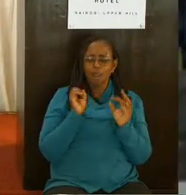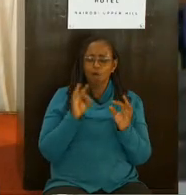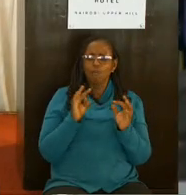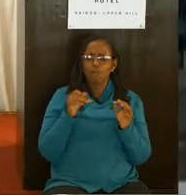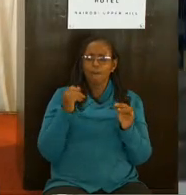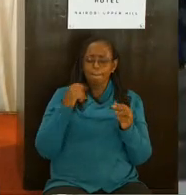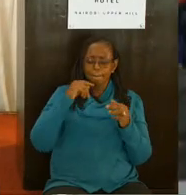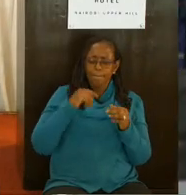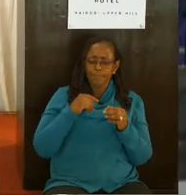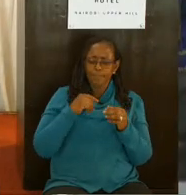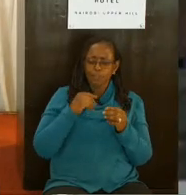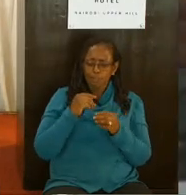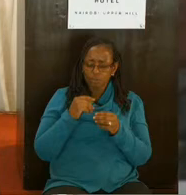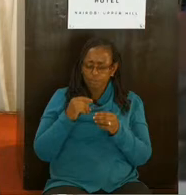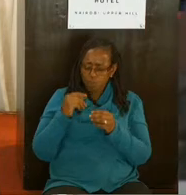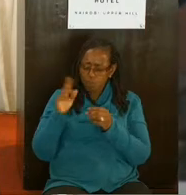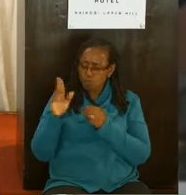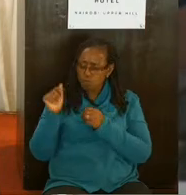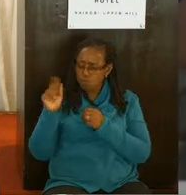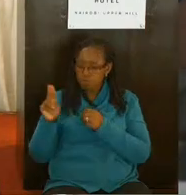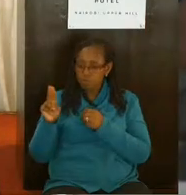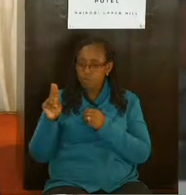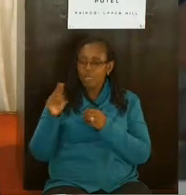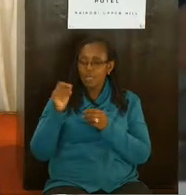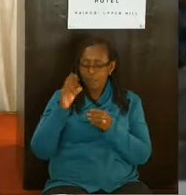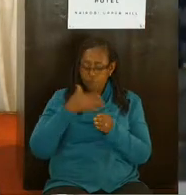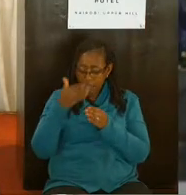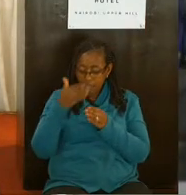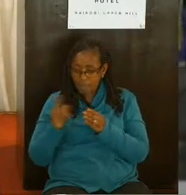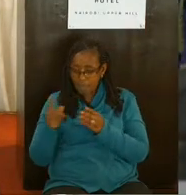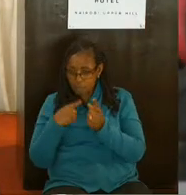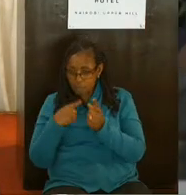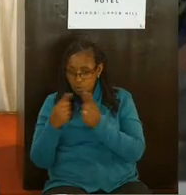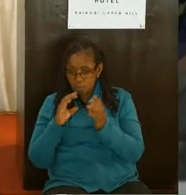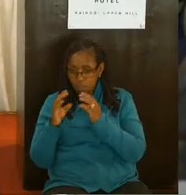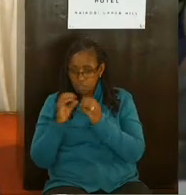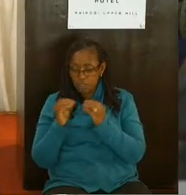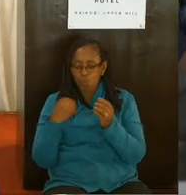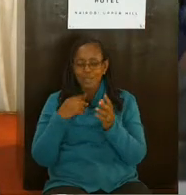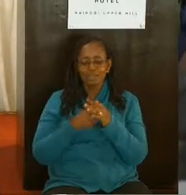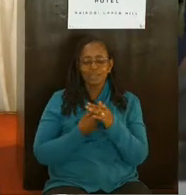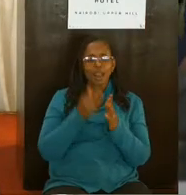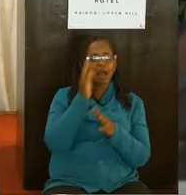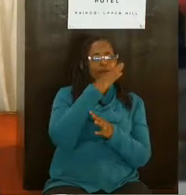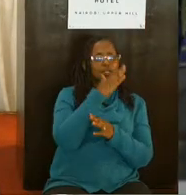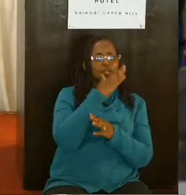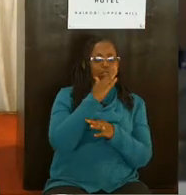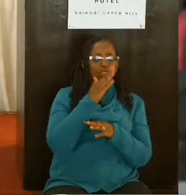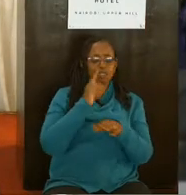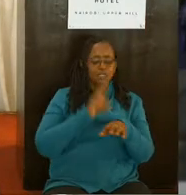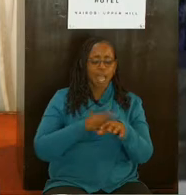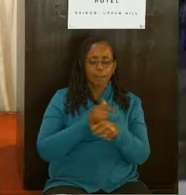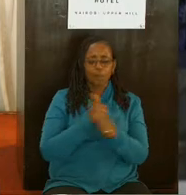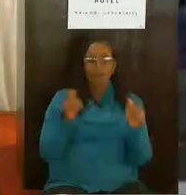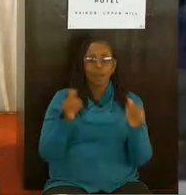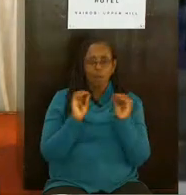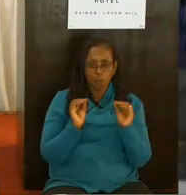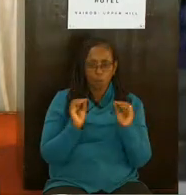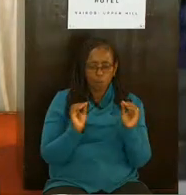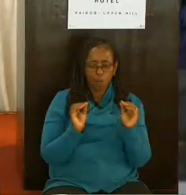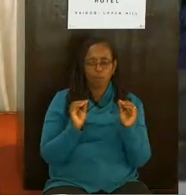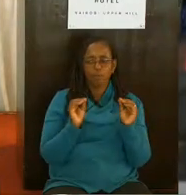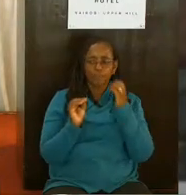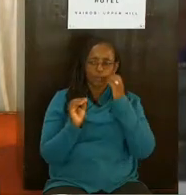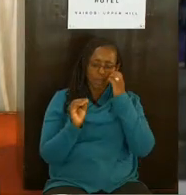but I'm also thinking that if we don't end this conversation then we will not be able to start the afternoon sessions on time we'll not be able to